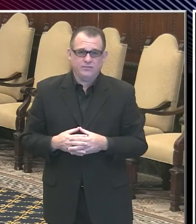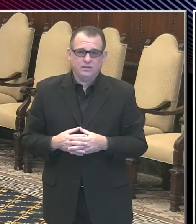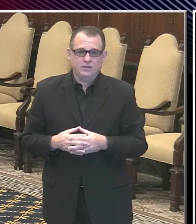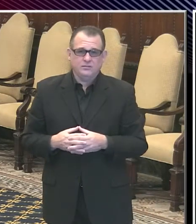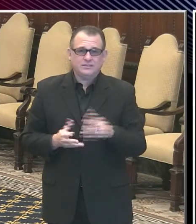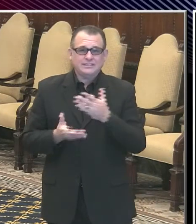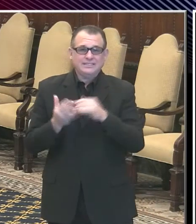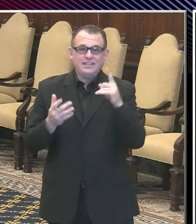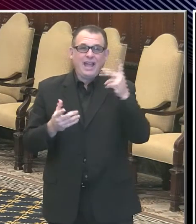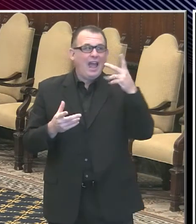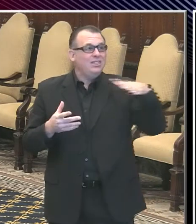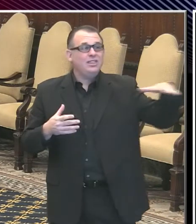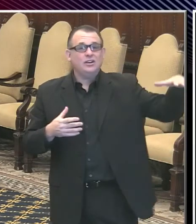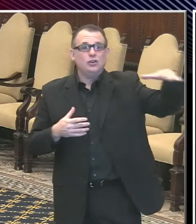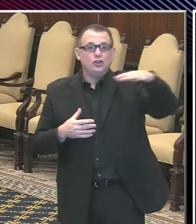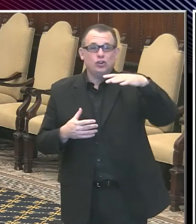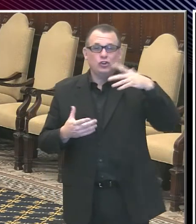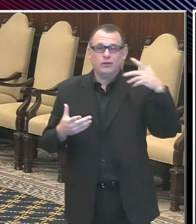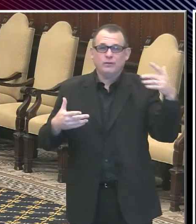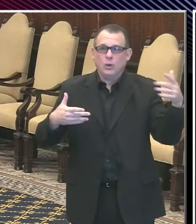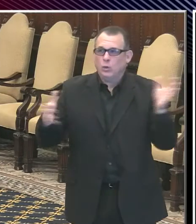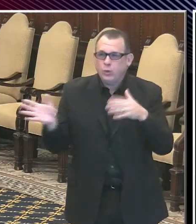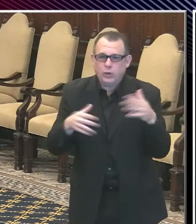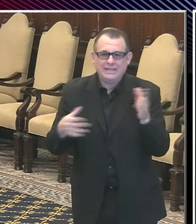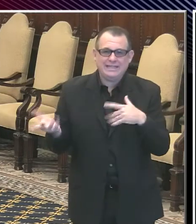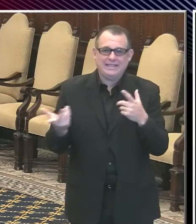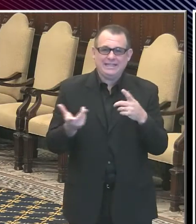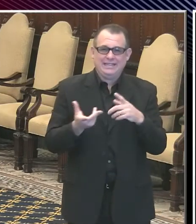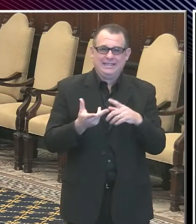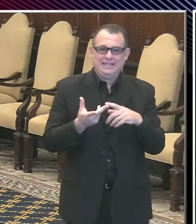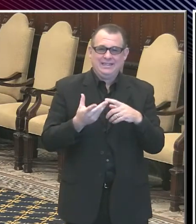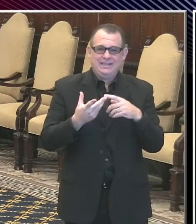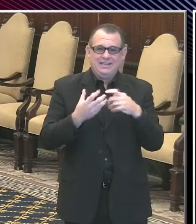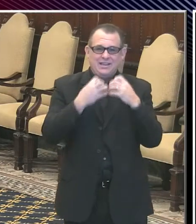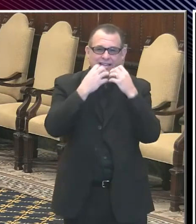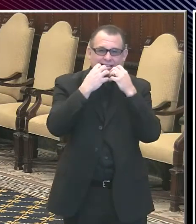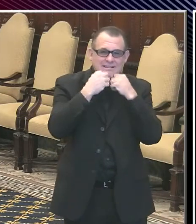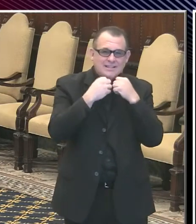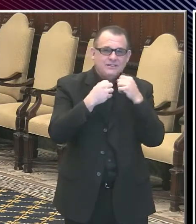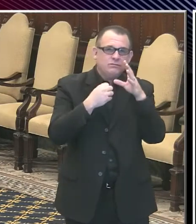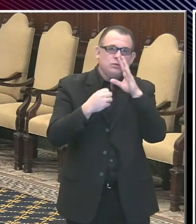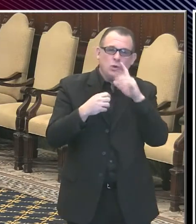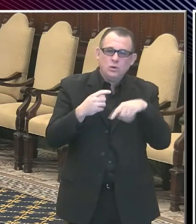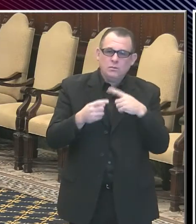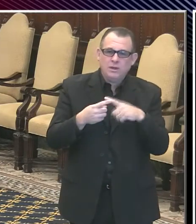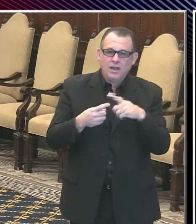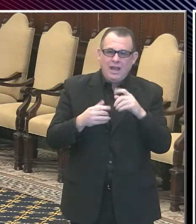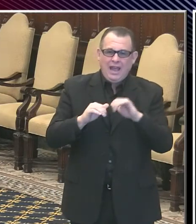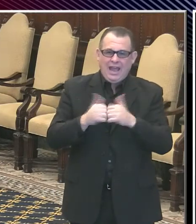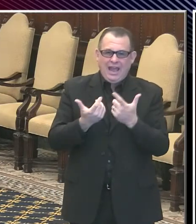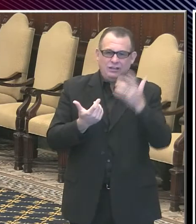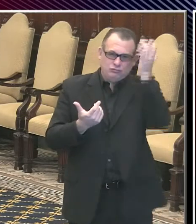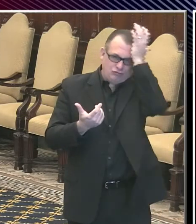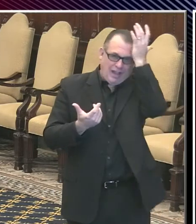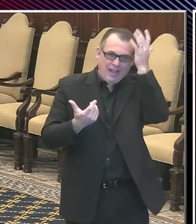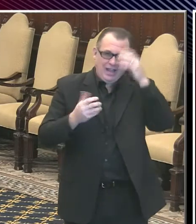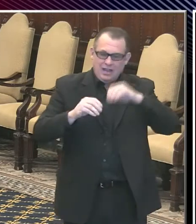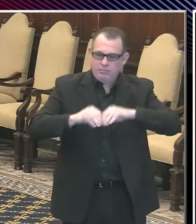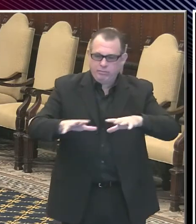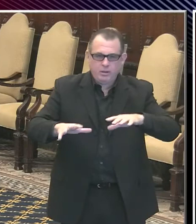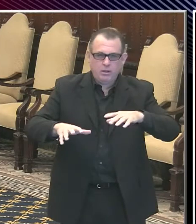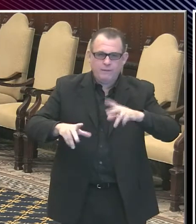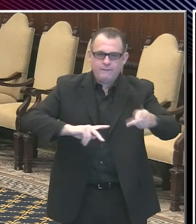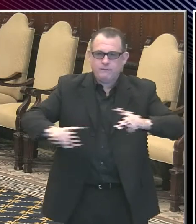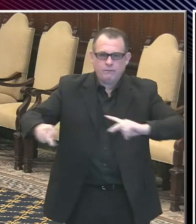the wind, from people not having the care that you're talking about, Mr. Mayor, how will it be cleaned up? I mean, when we get